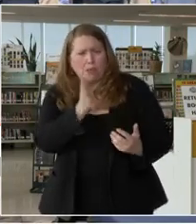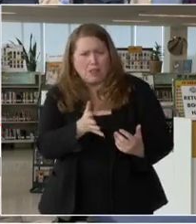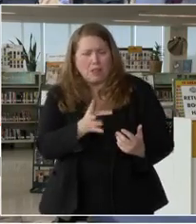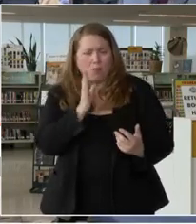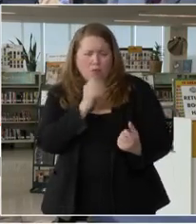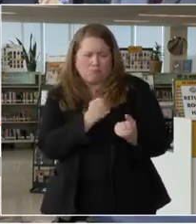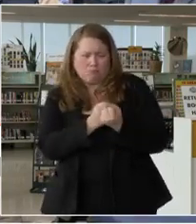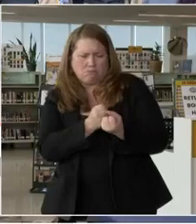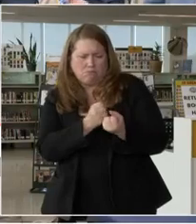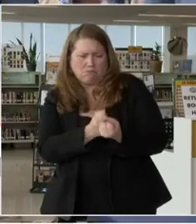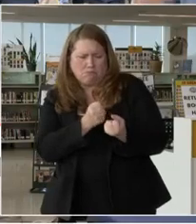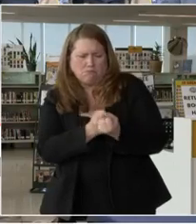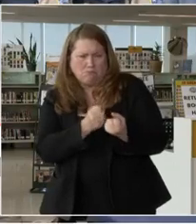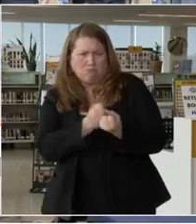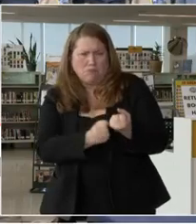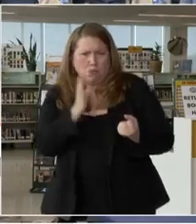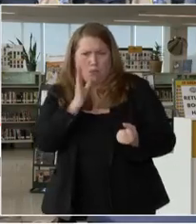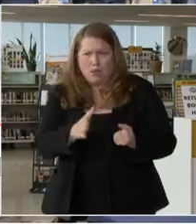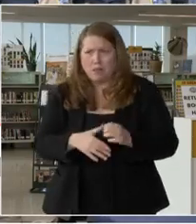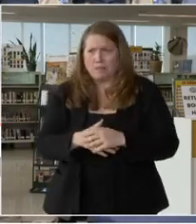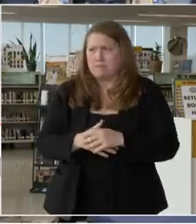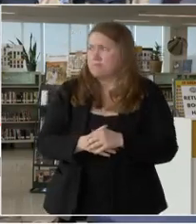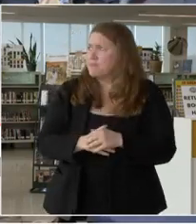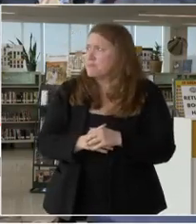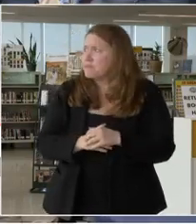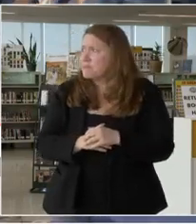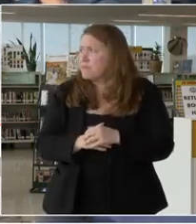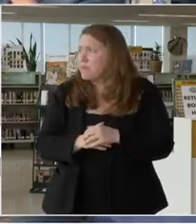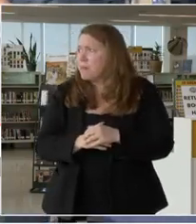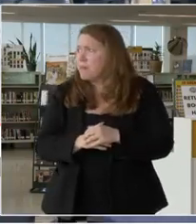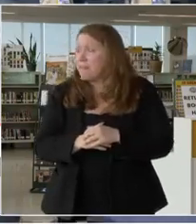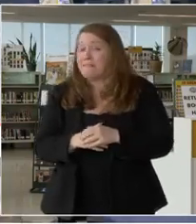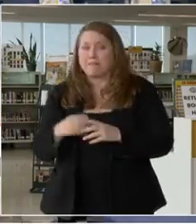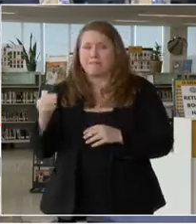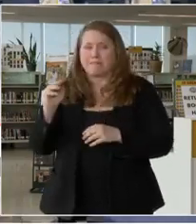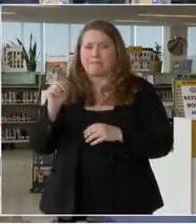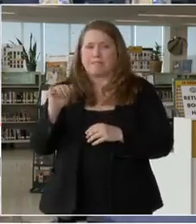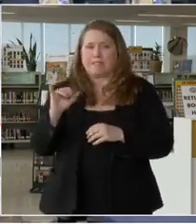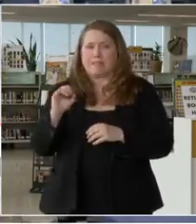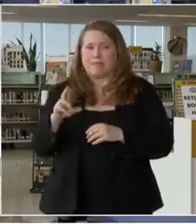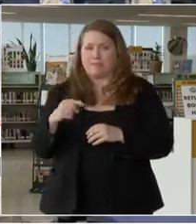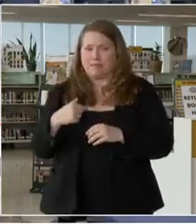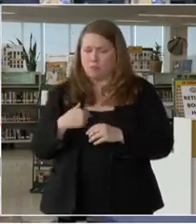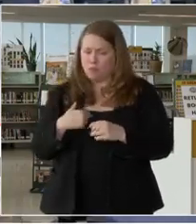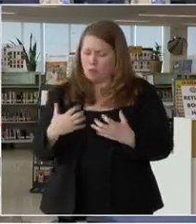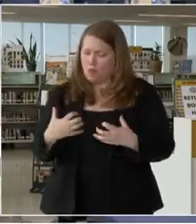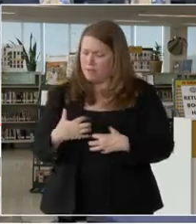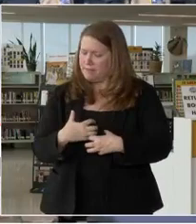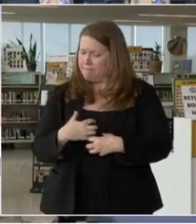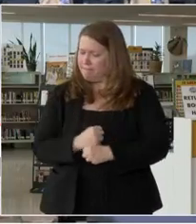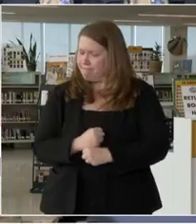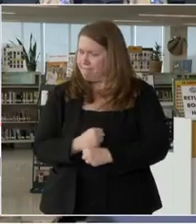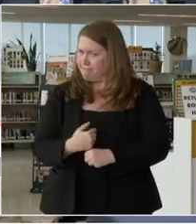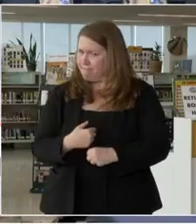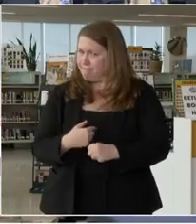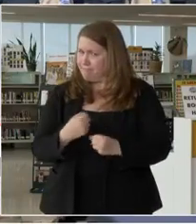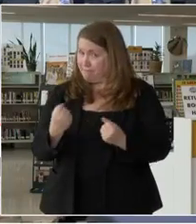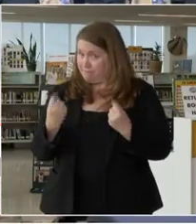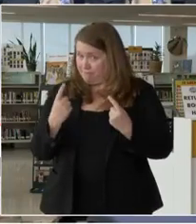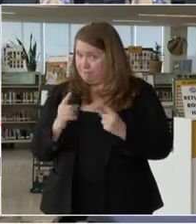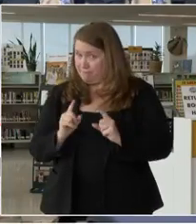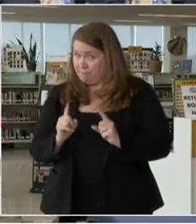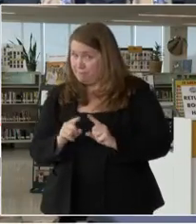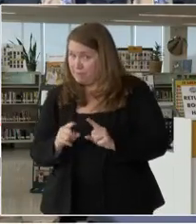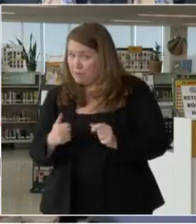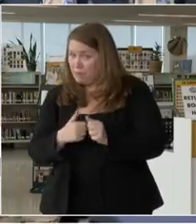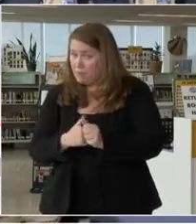All right. And this young lady. Yes, ma'am. Madam Mayor. No, please. I just wanted to make sure I was summarizing so that everybody listening could